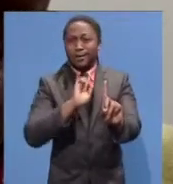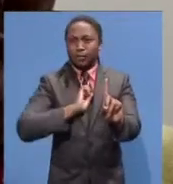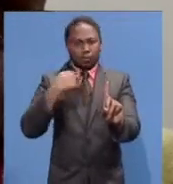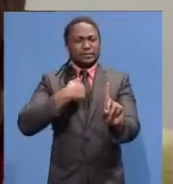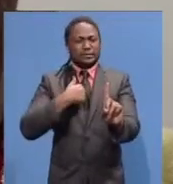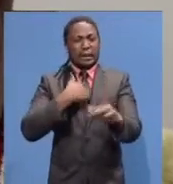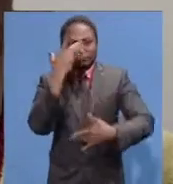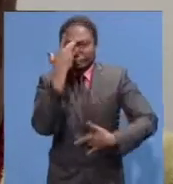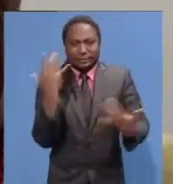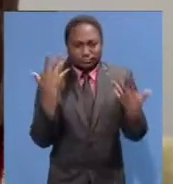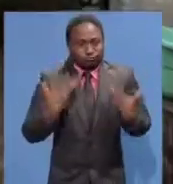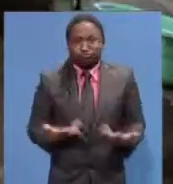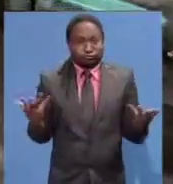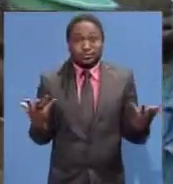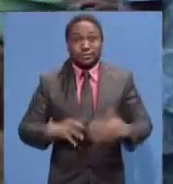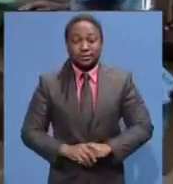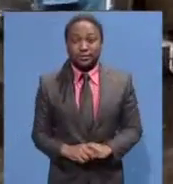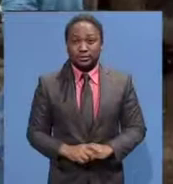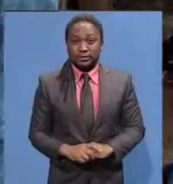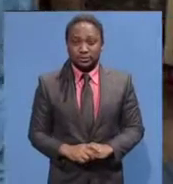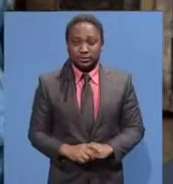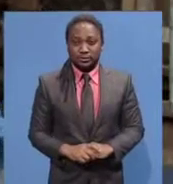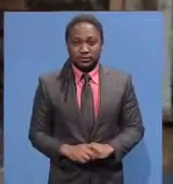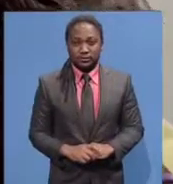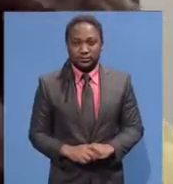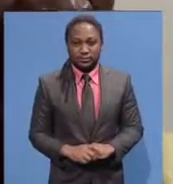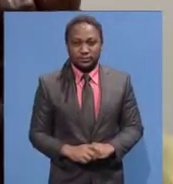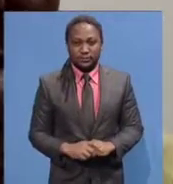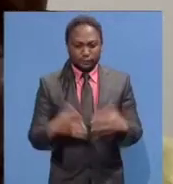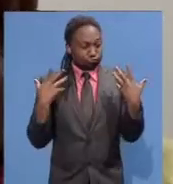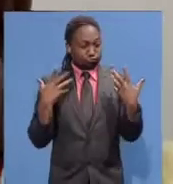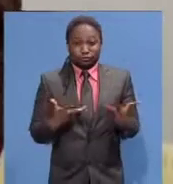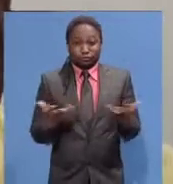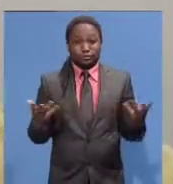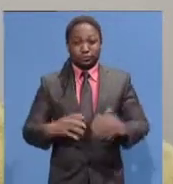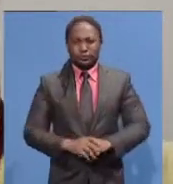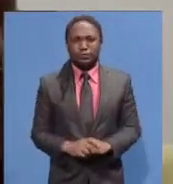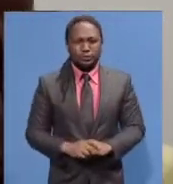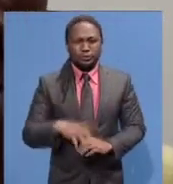engigulayo enginje nje mbandinje ngilijaqa. Hayi.